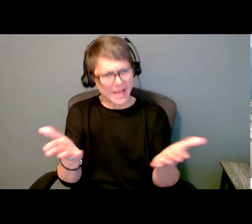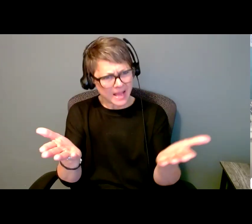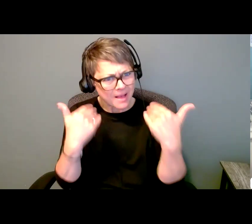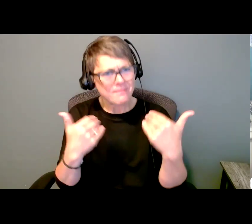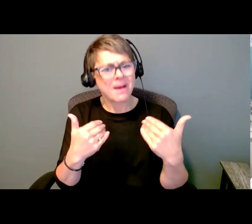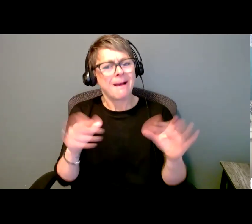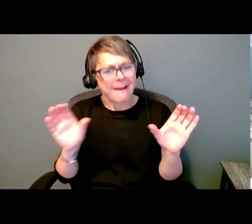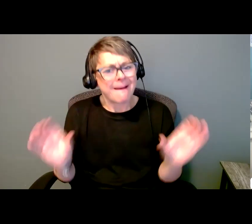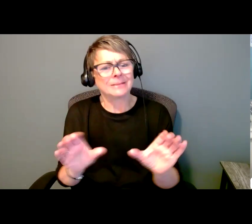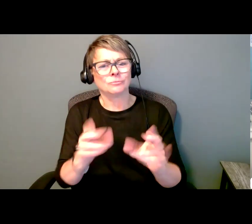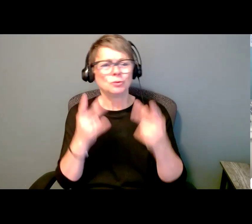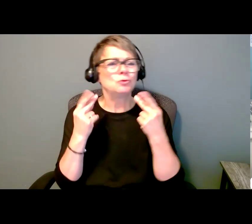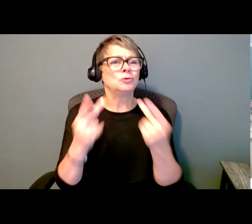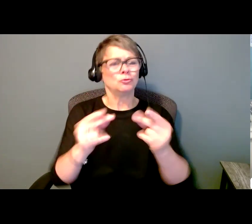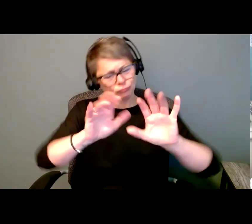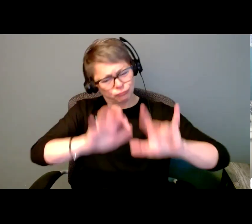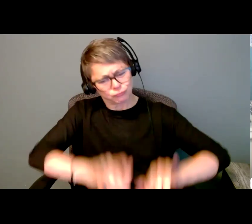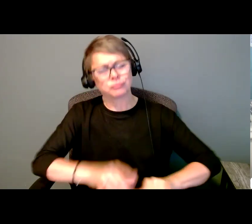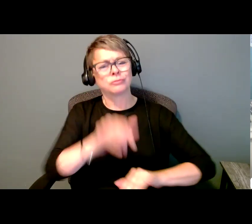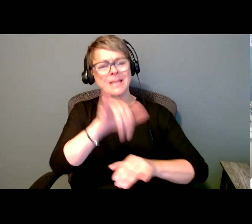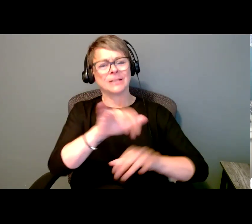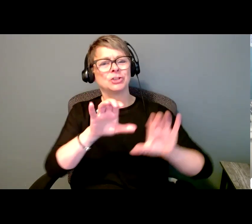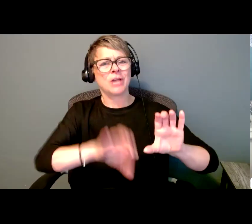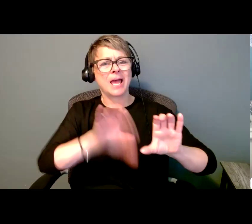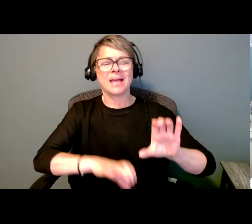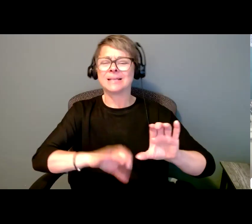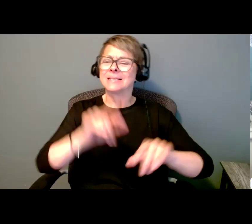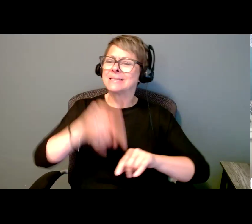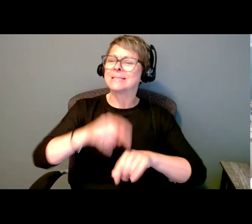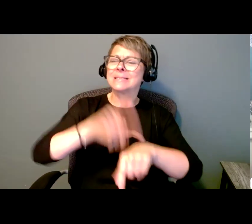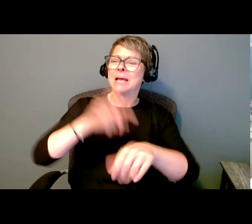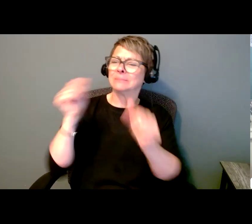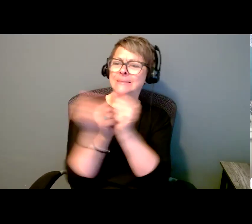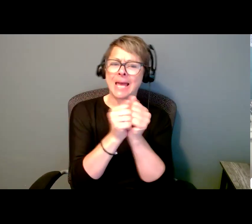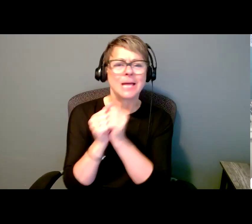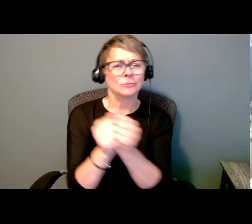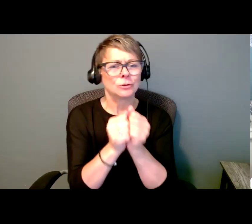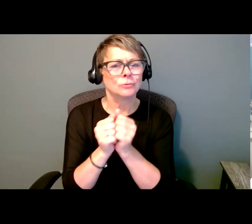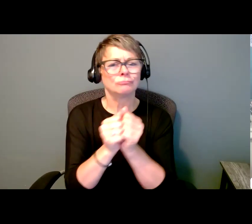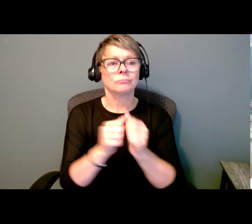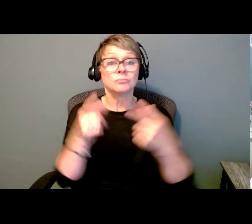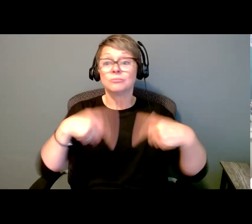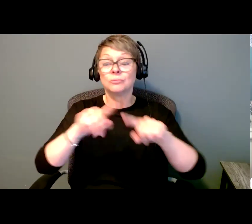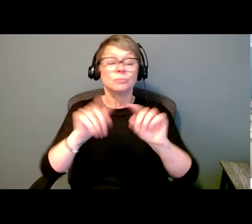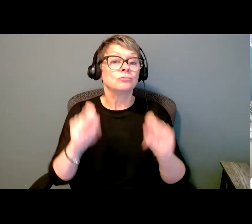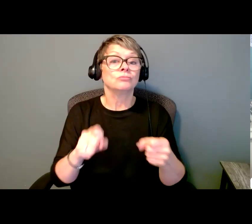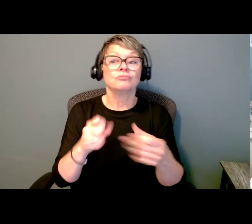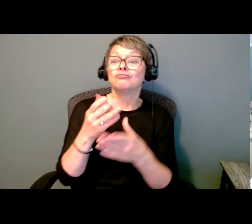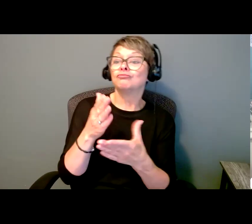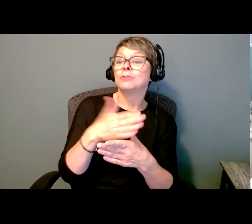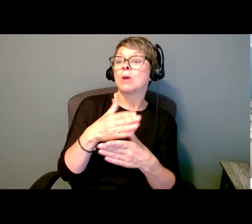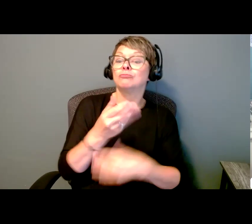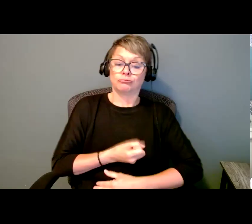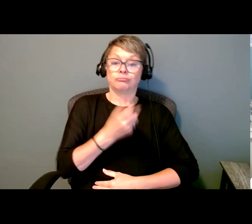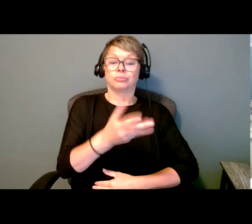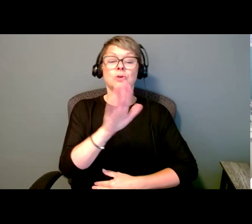our time together. And so feel free to share some of the experiences that you have,